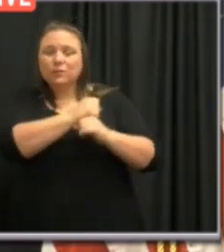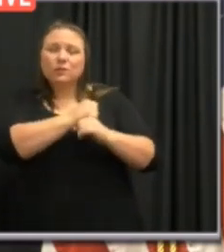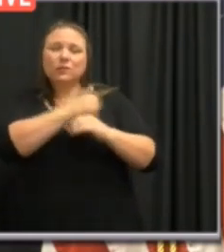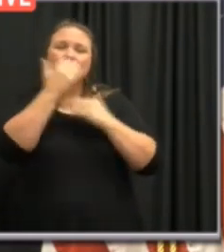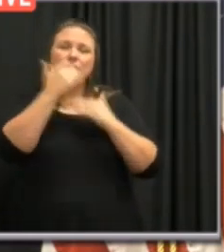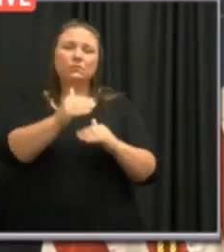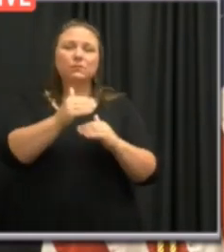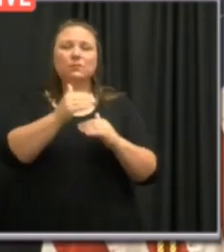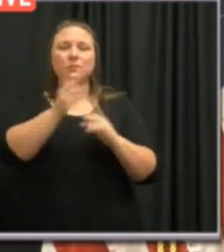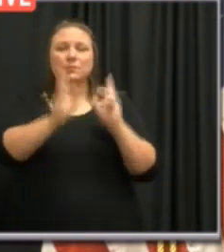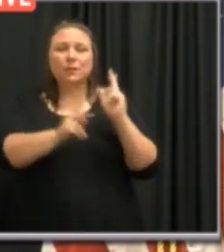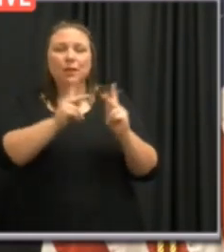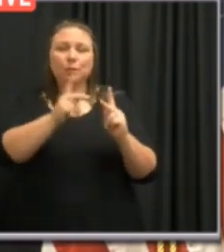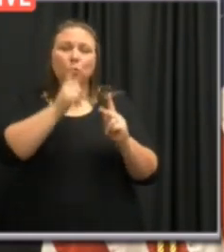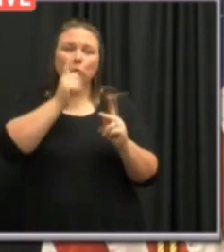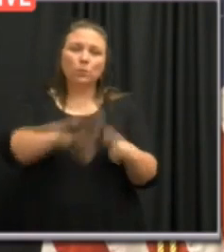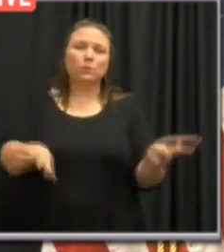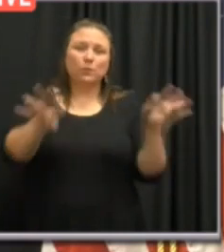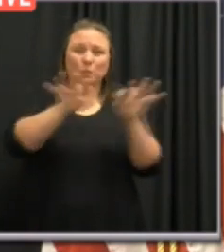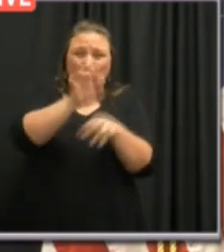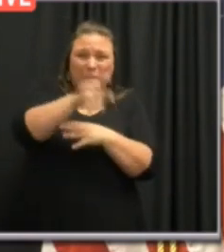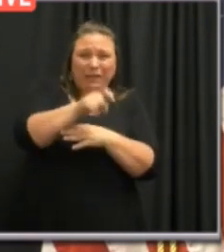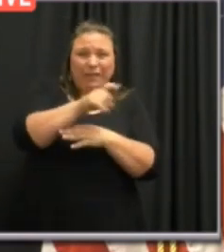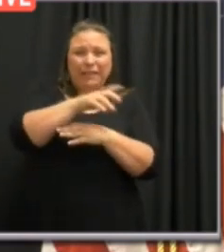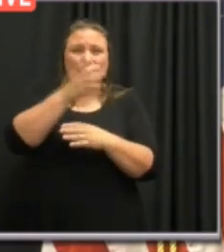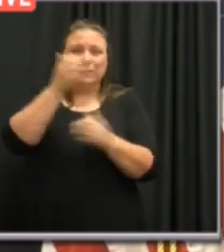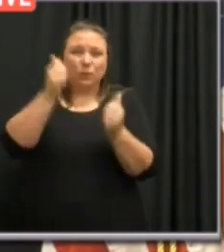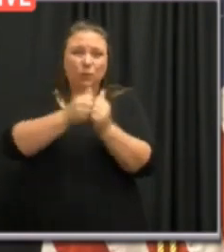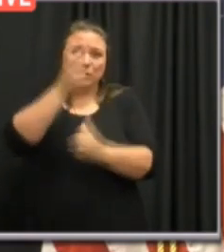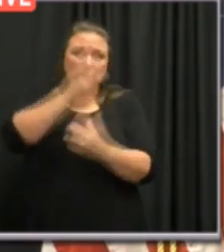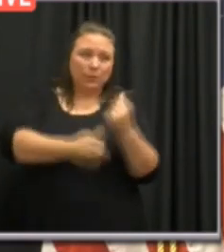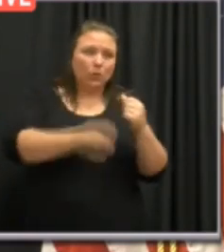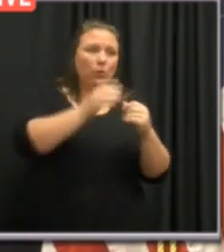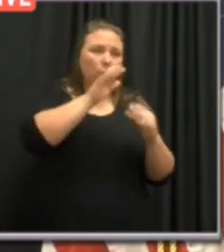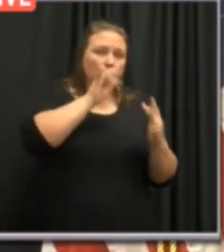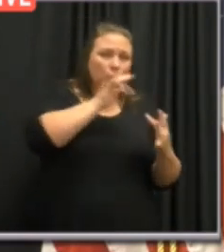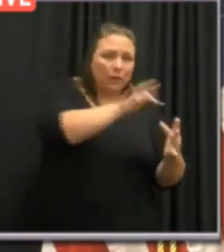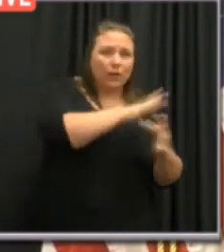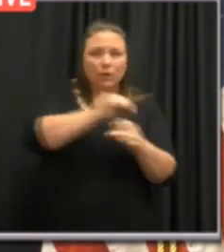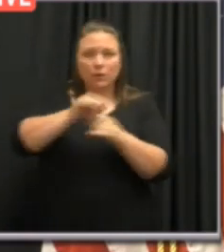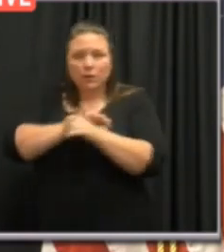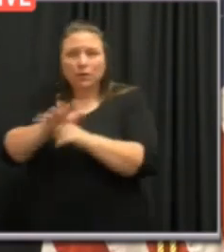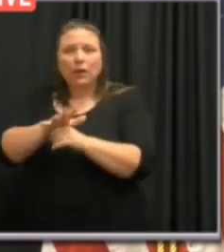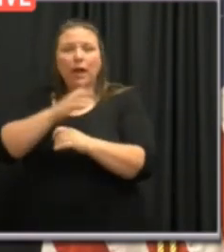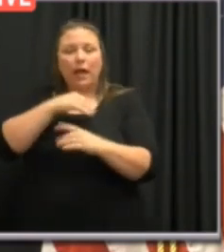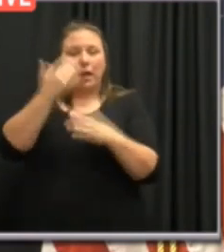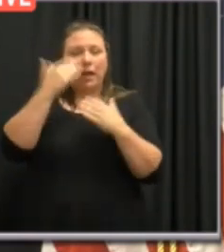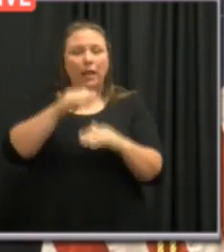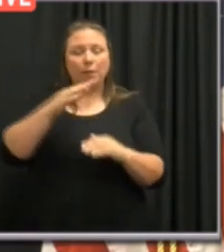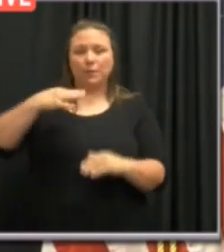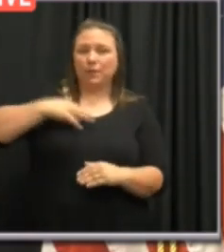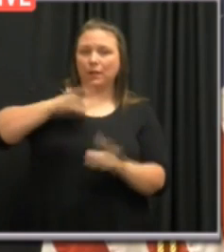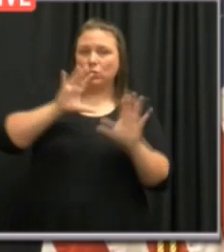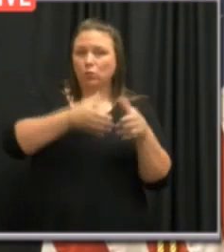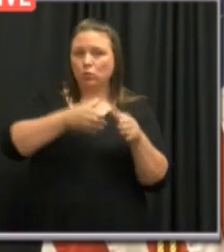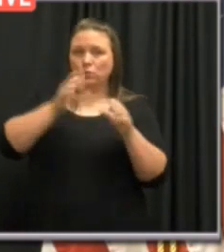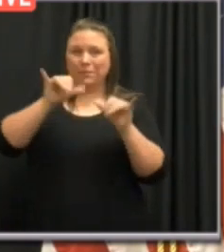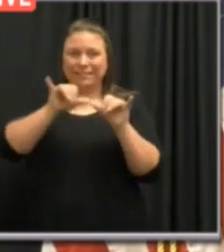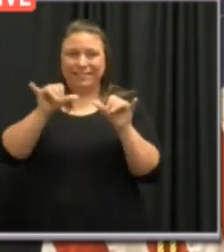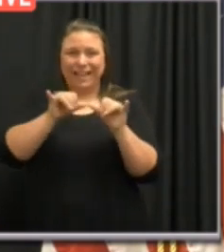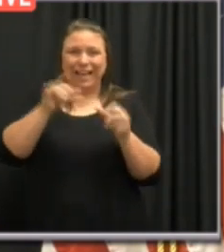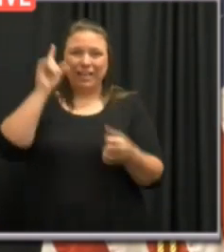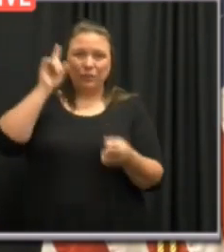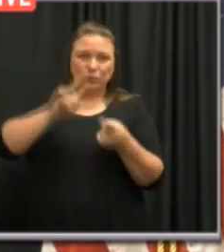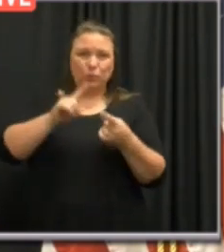to those meeting critical needs in the wake of both disasters and began limiting volunteer group size